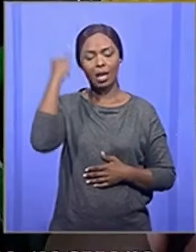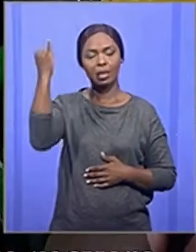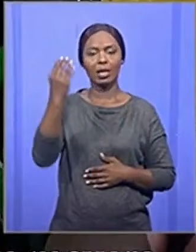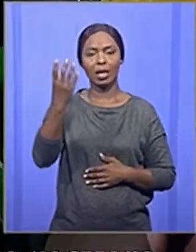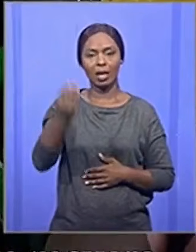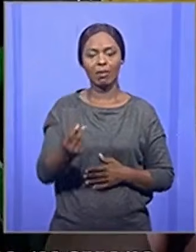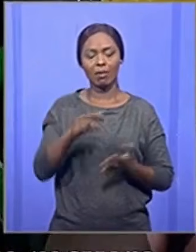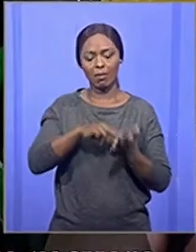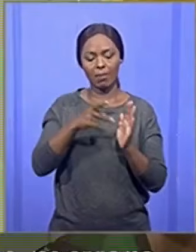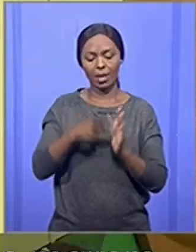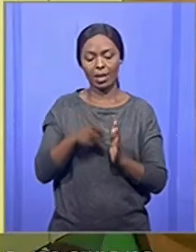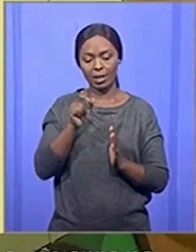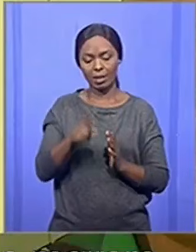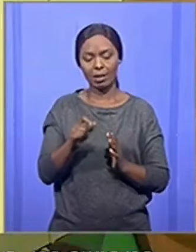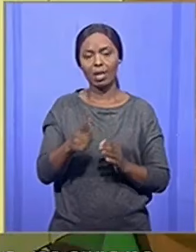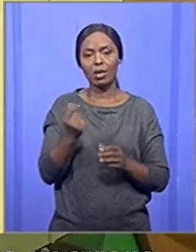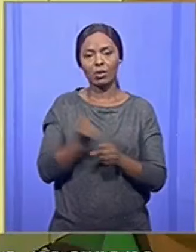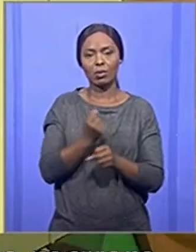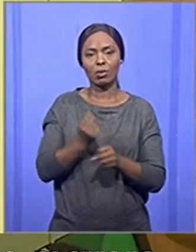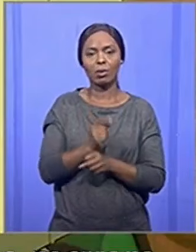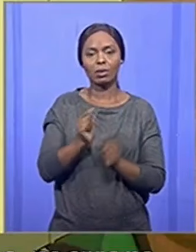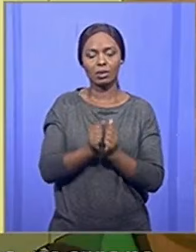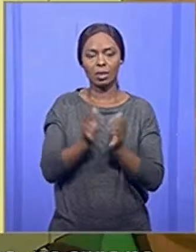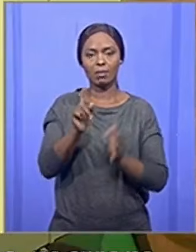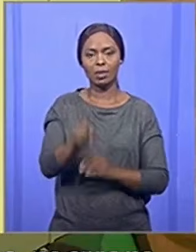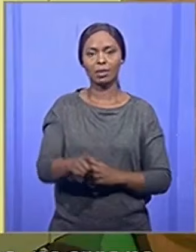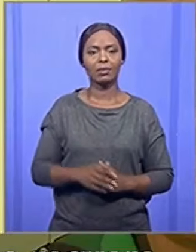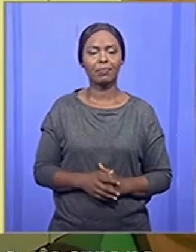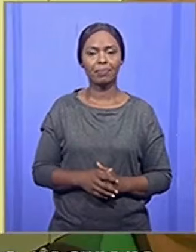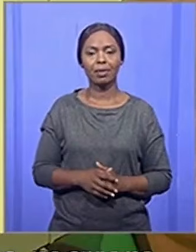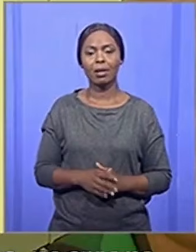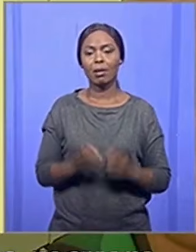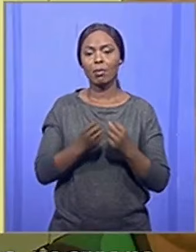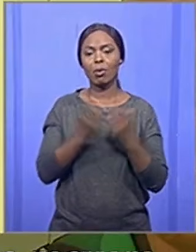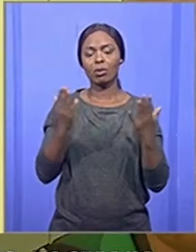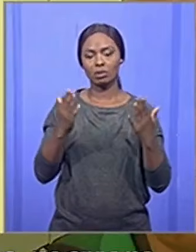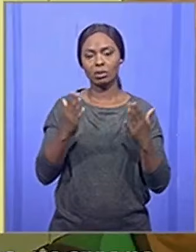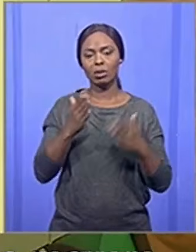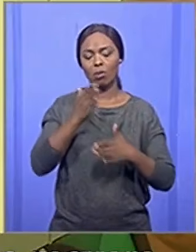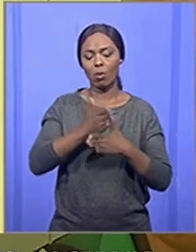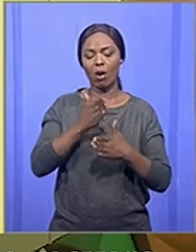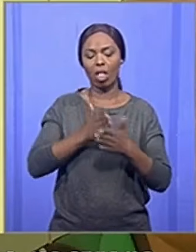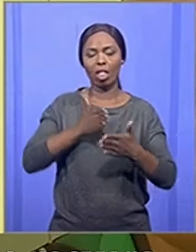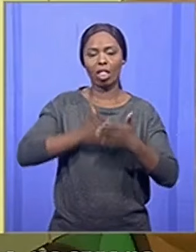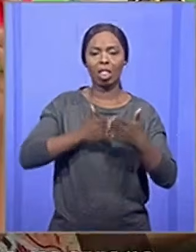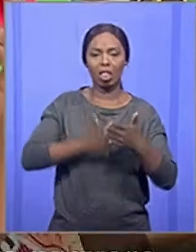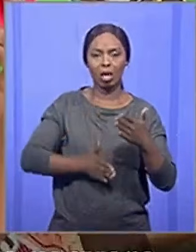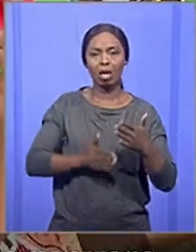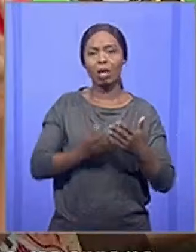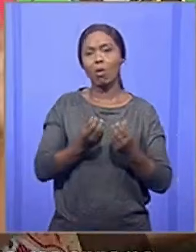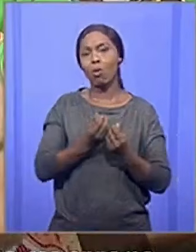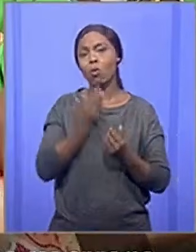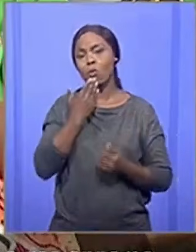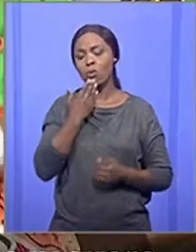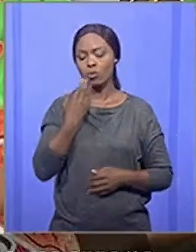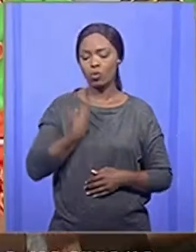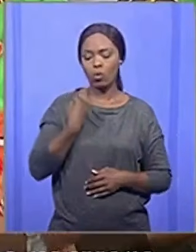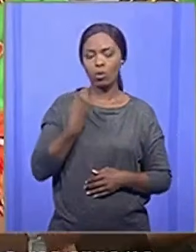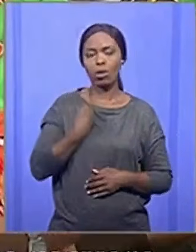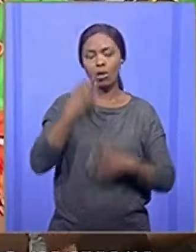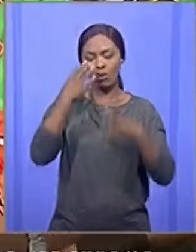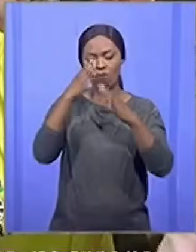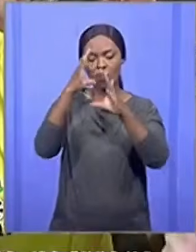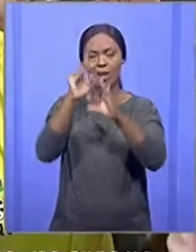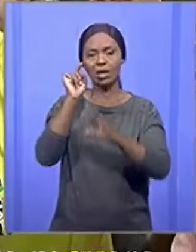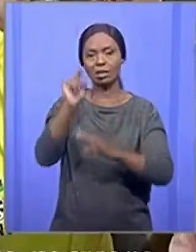ho kenngwa fela tshebetsong. High levels of unemployment, they hit the young people the most. So we need to focus on them. Not that